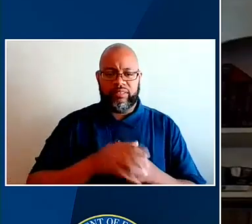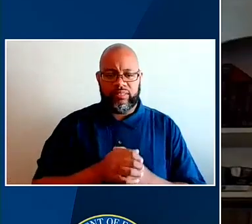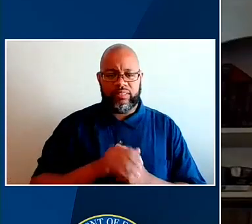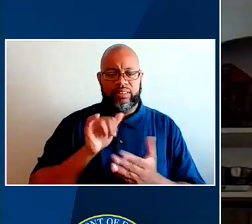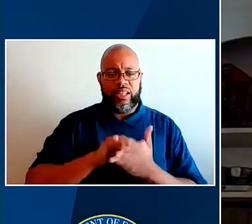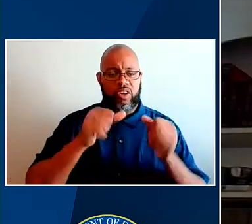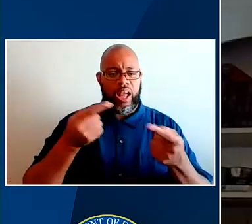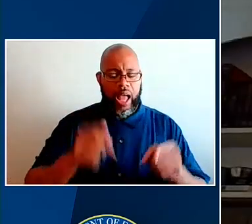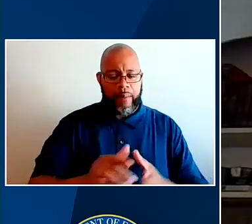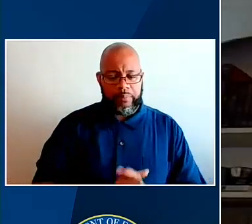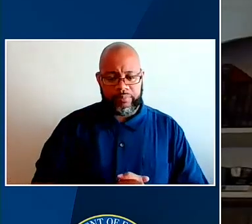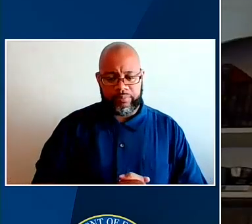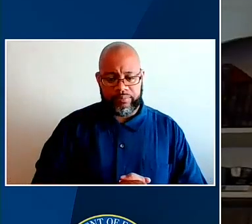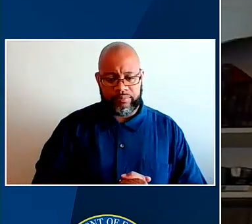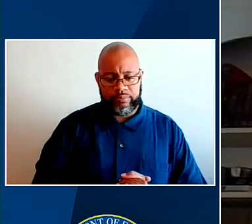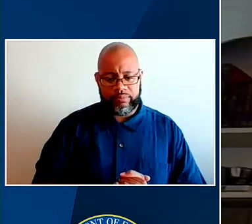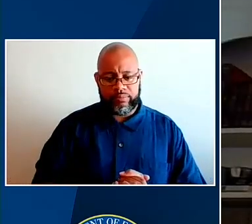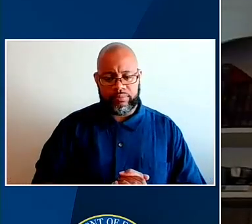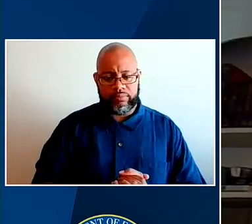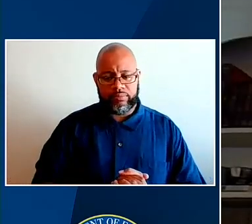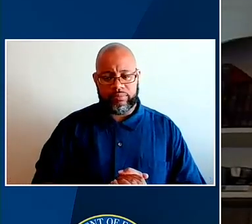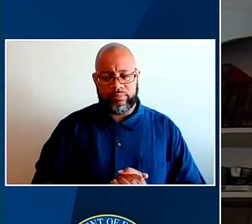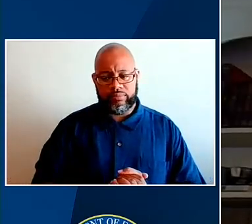happen. If the school,